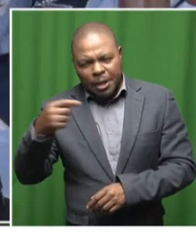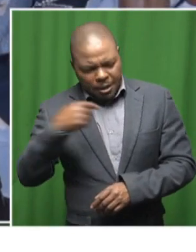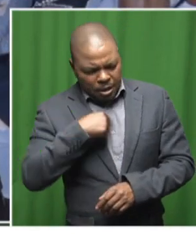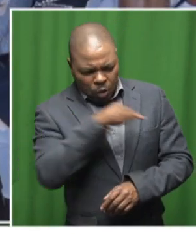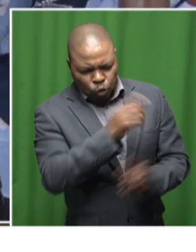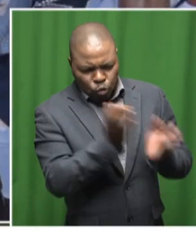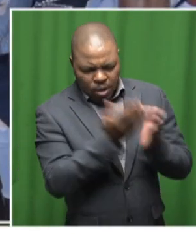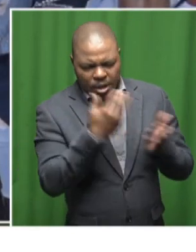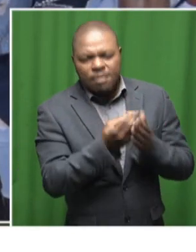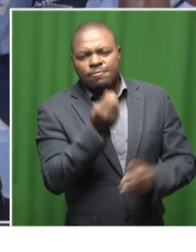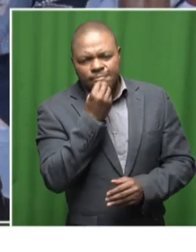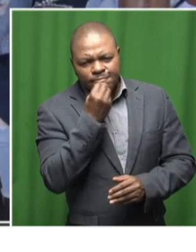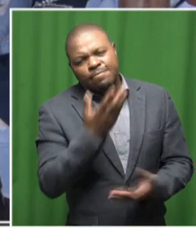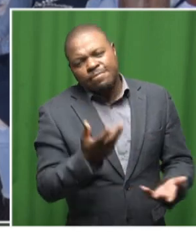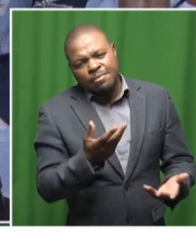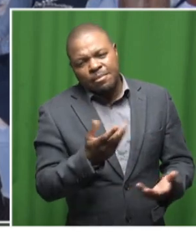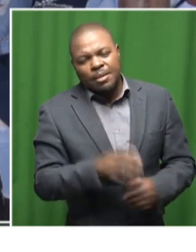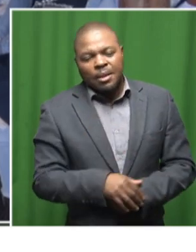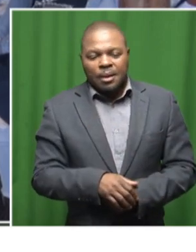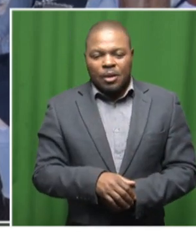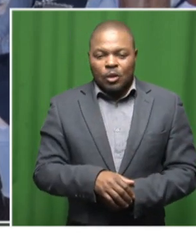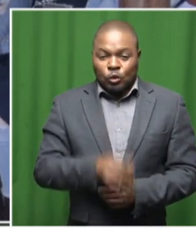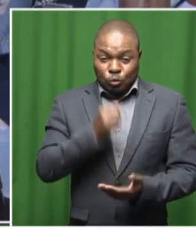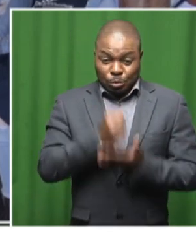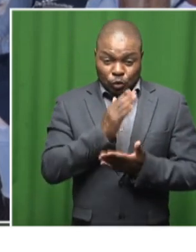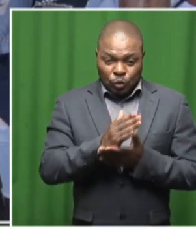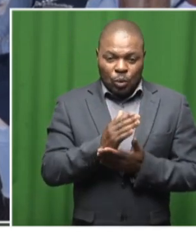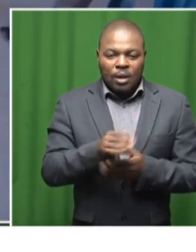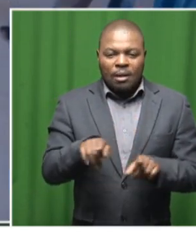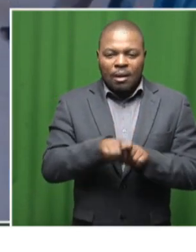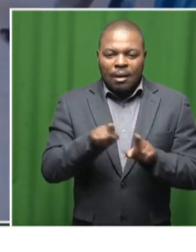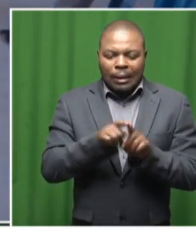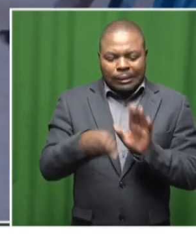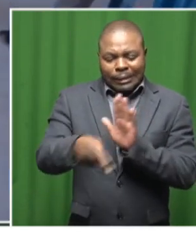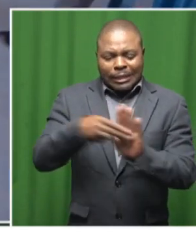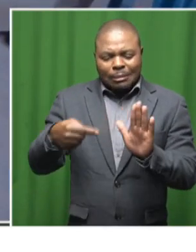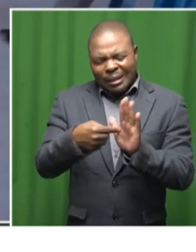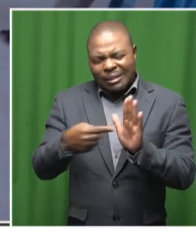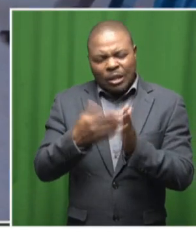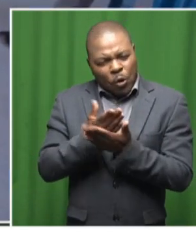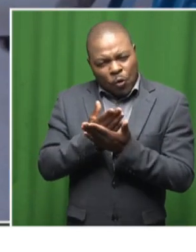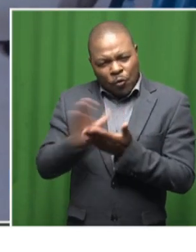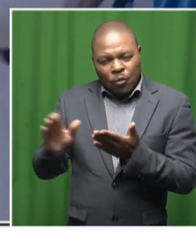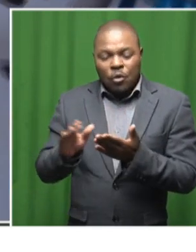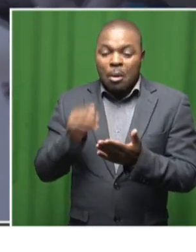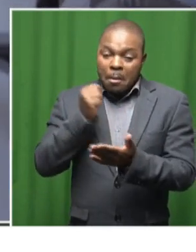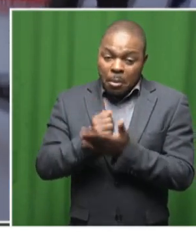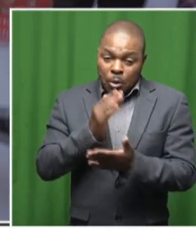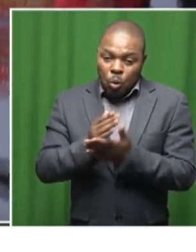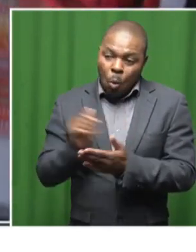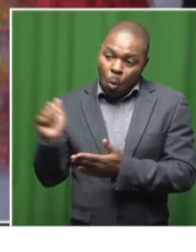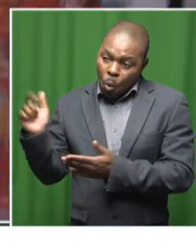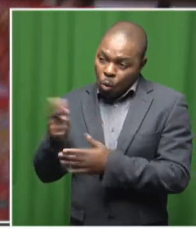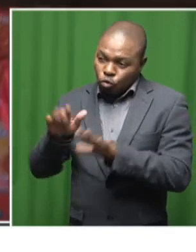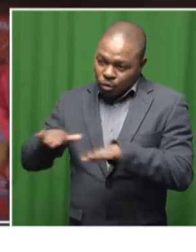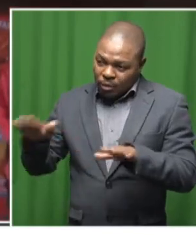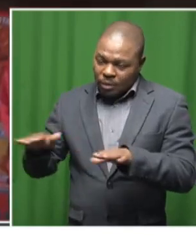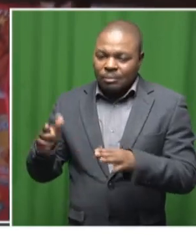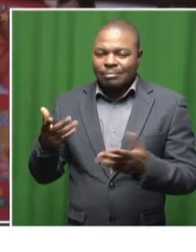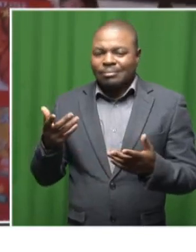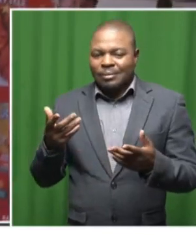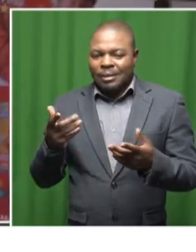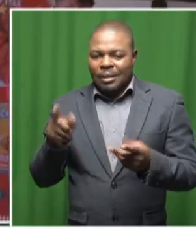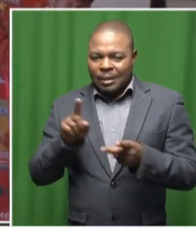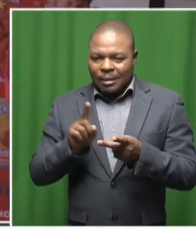at school. And this is to make sure that we deal with the stigma, but we also know that most of those children are already stretched and